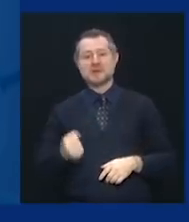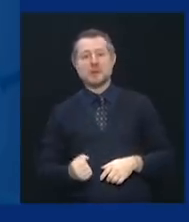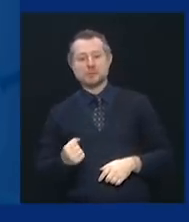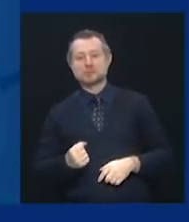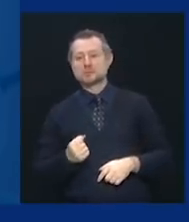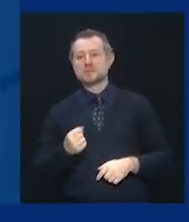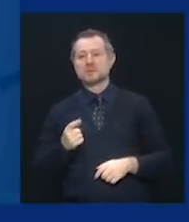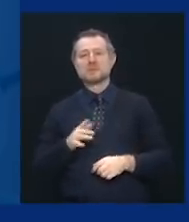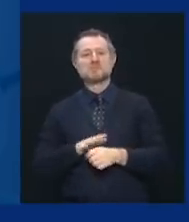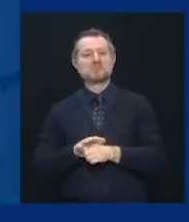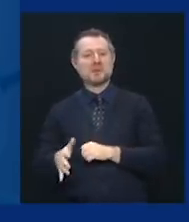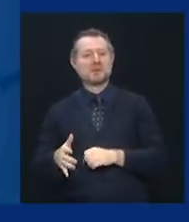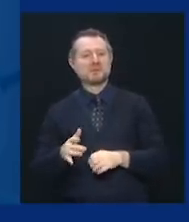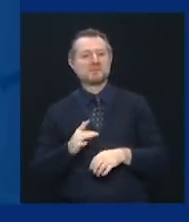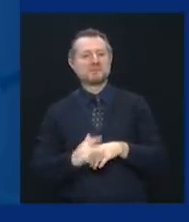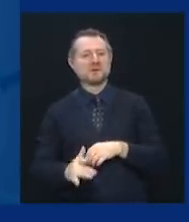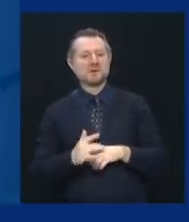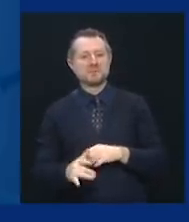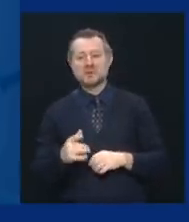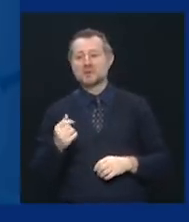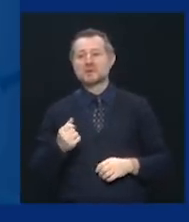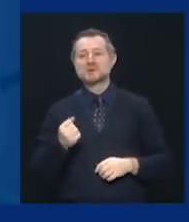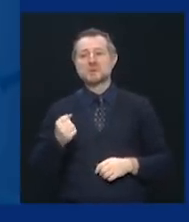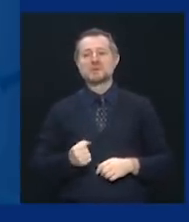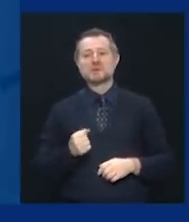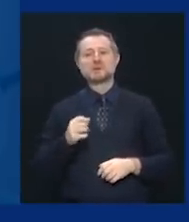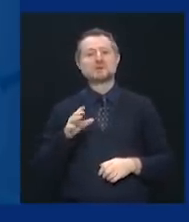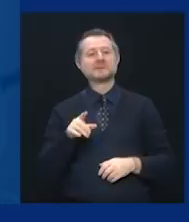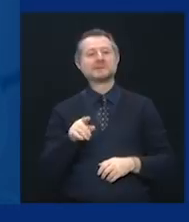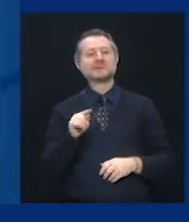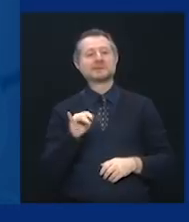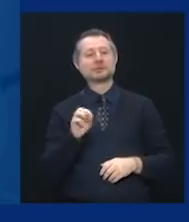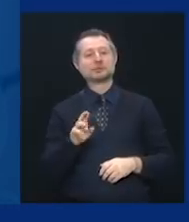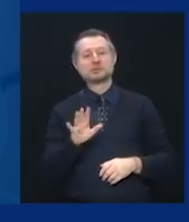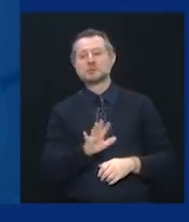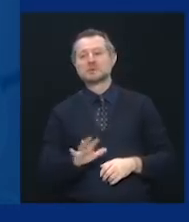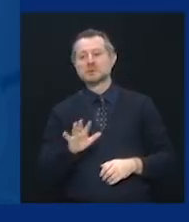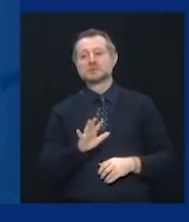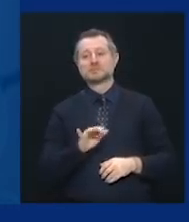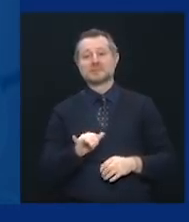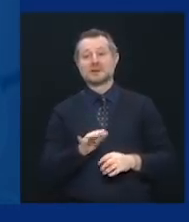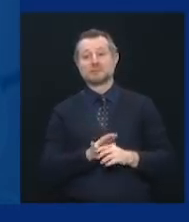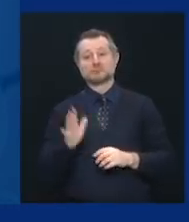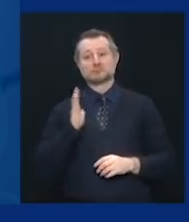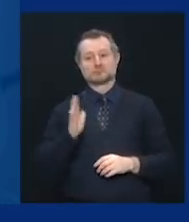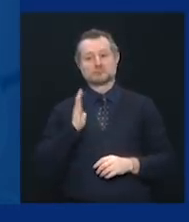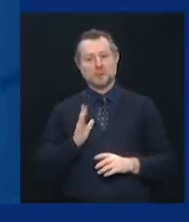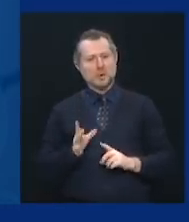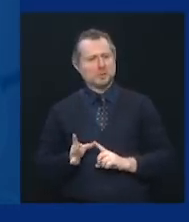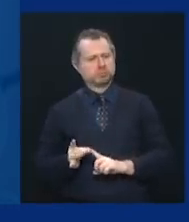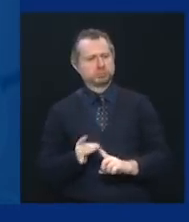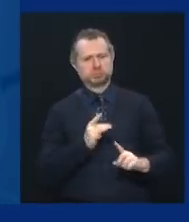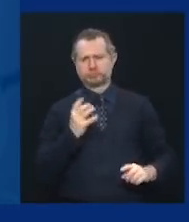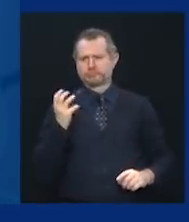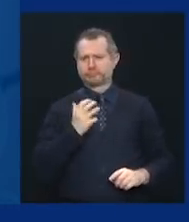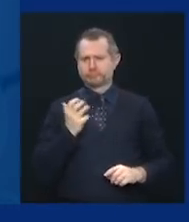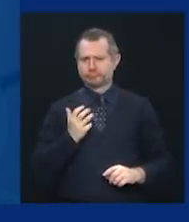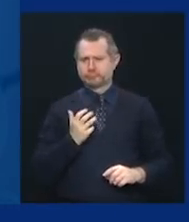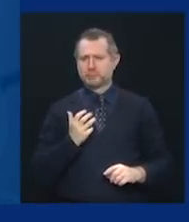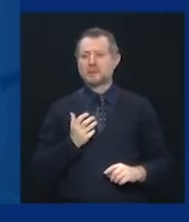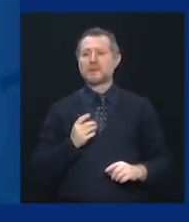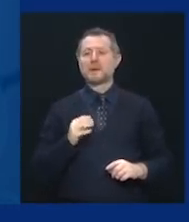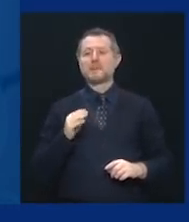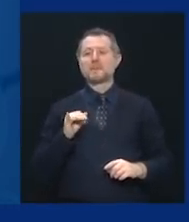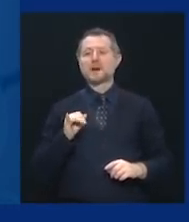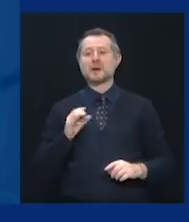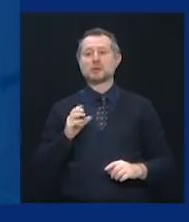availability because the Southern Tier is an example of a region that had a high infection rate, had a microcluster, and